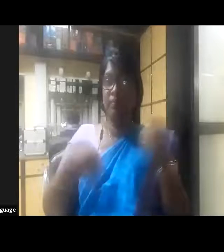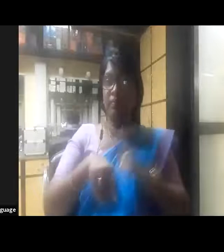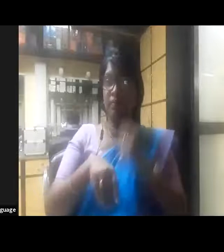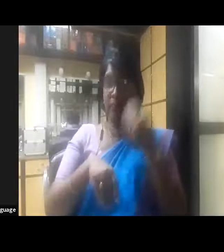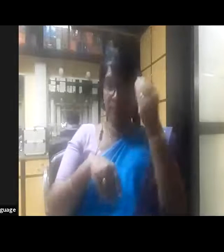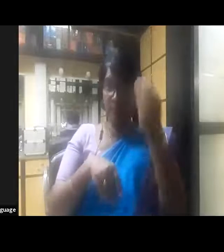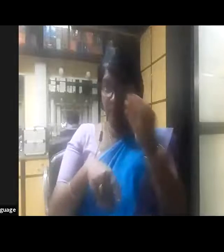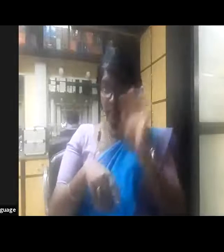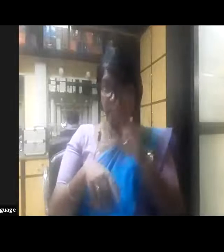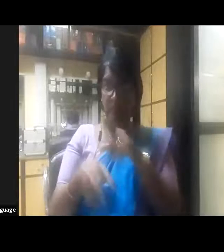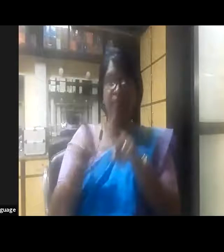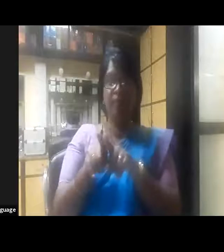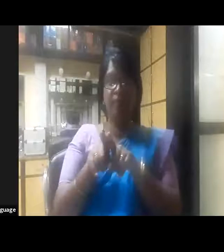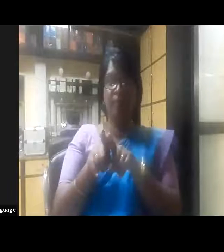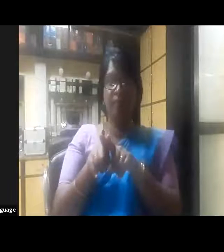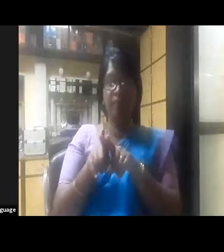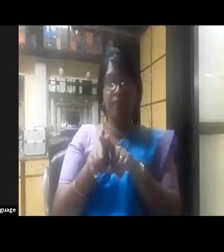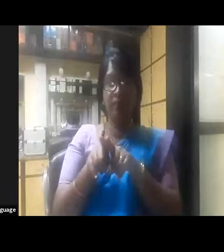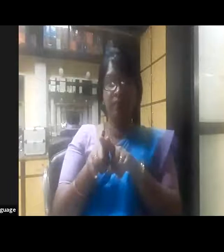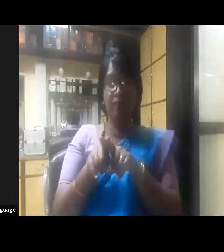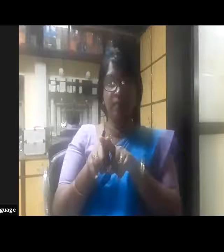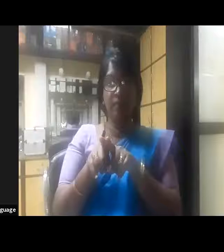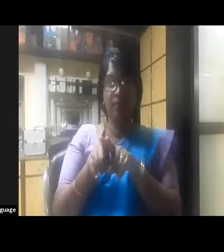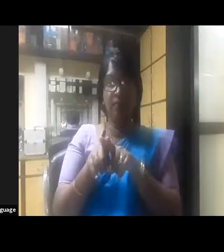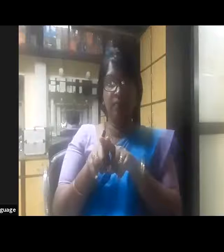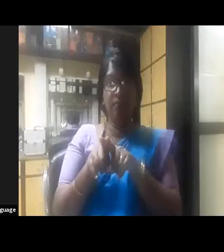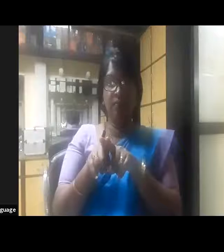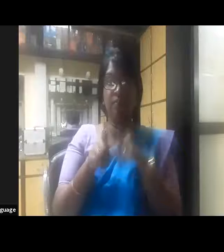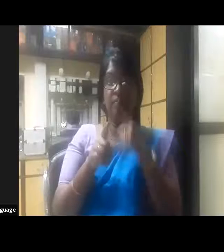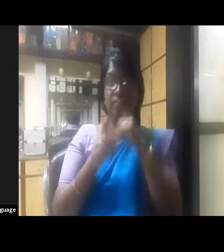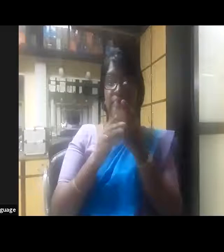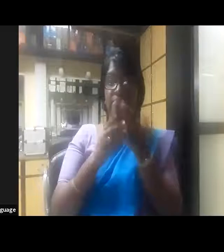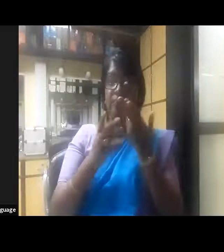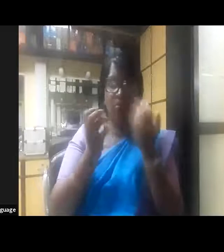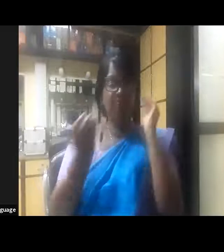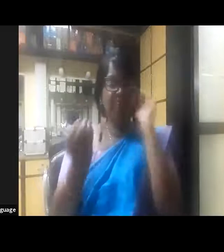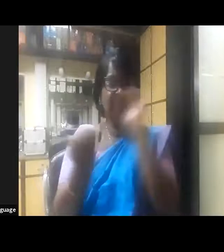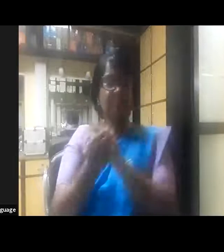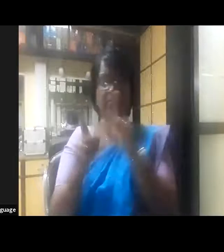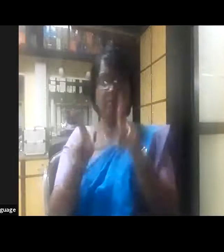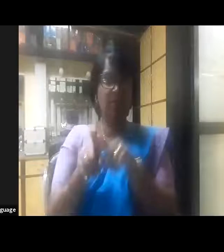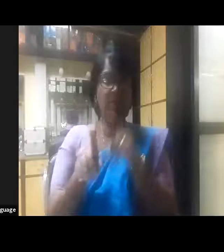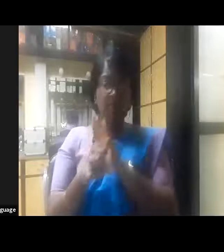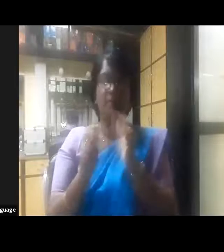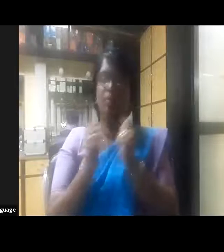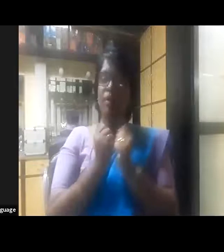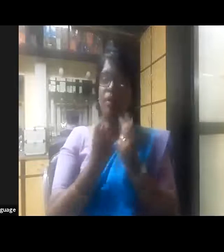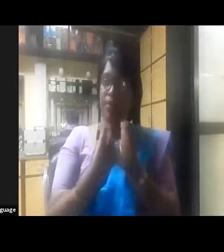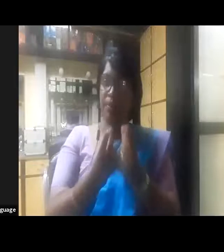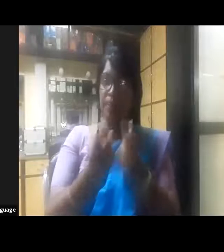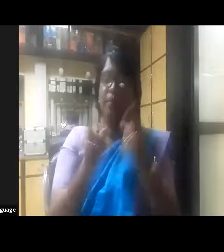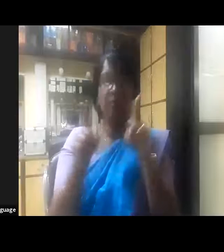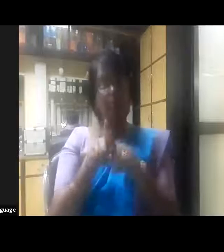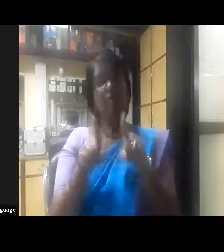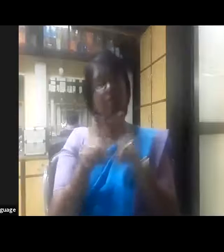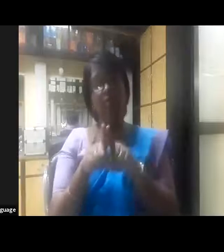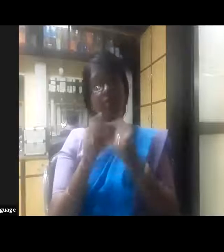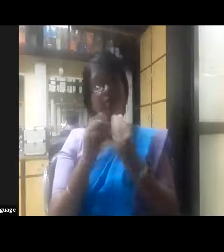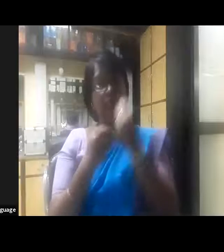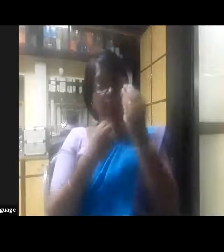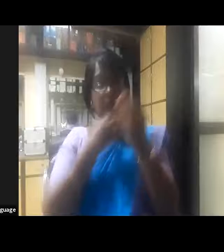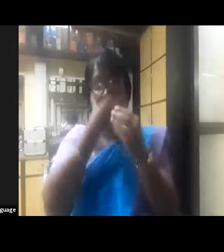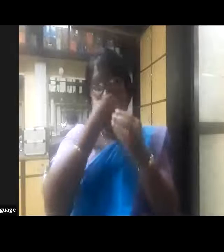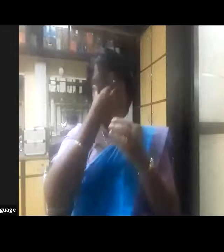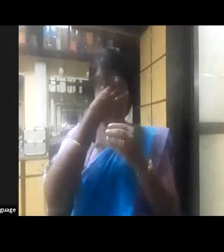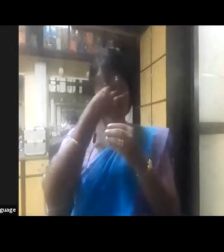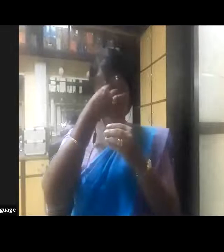capital, and make the supply chain more efficient and cost-effective. Suppliers had to work backwards so that the